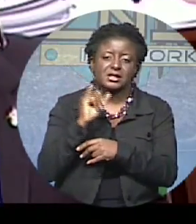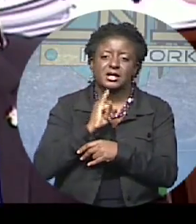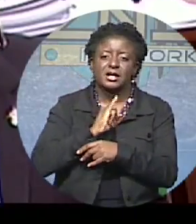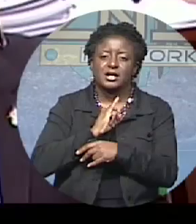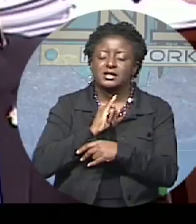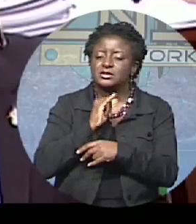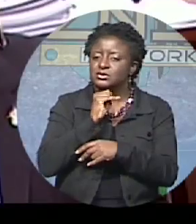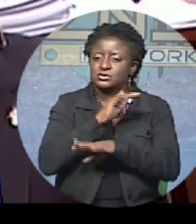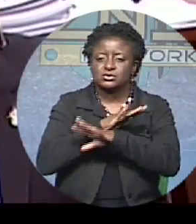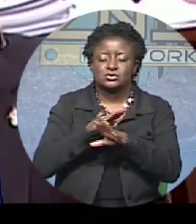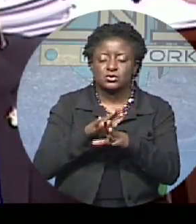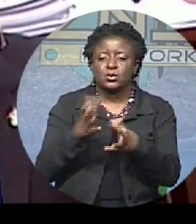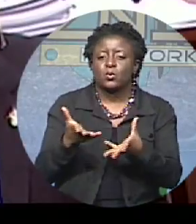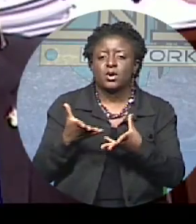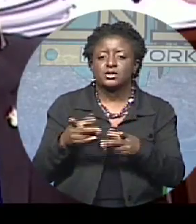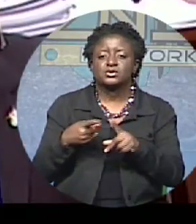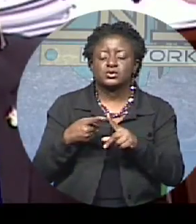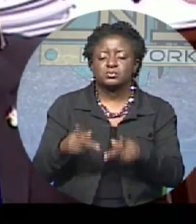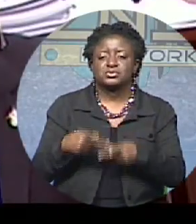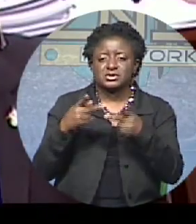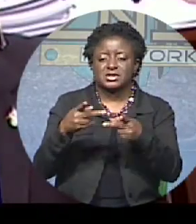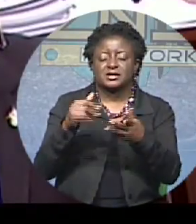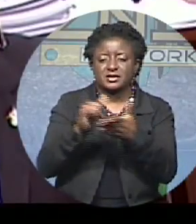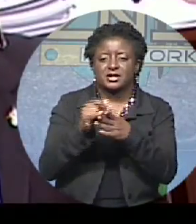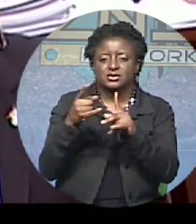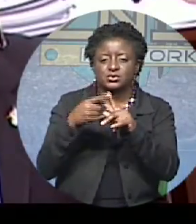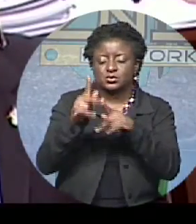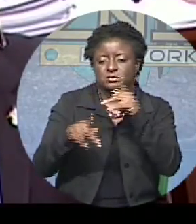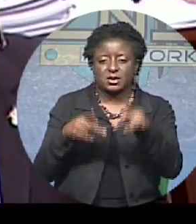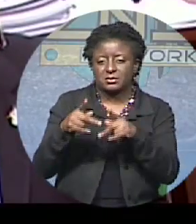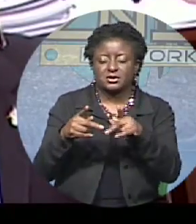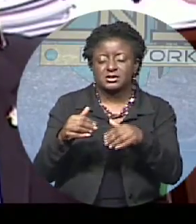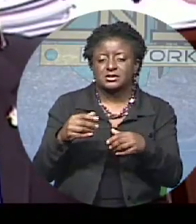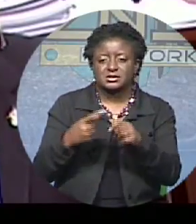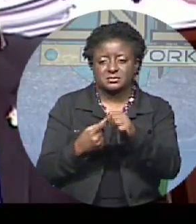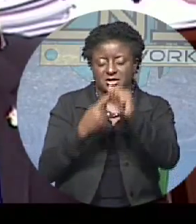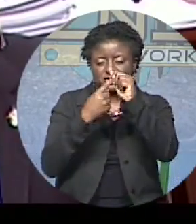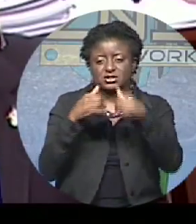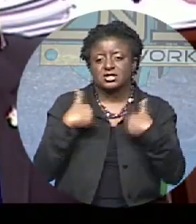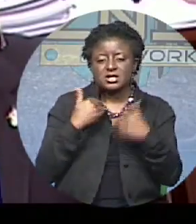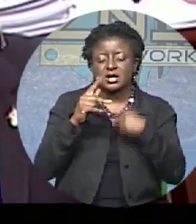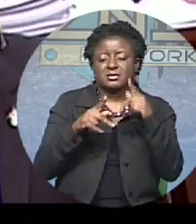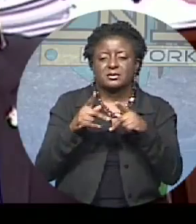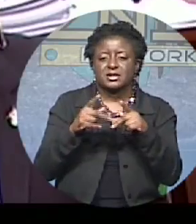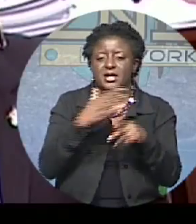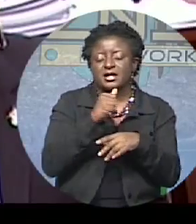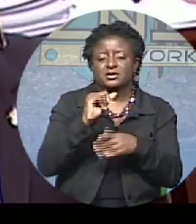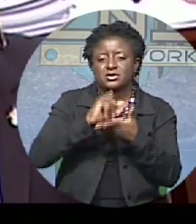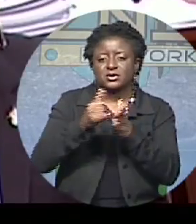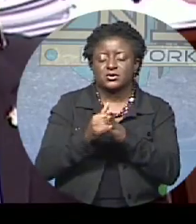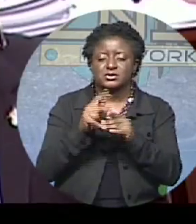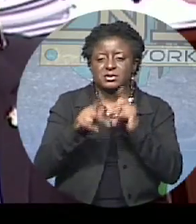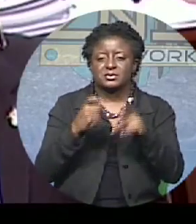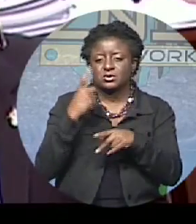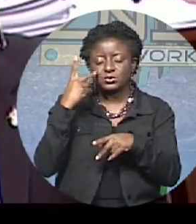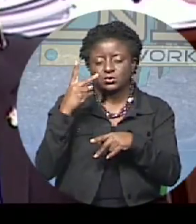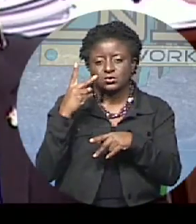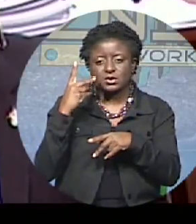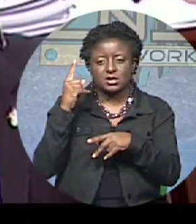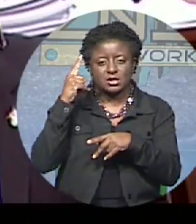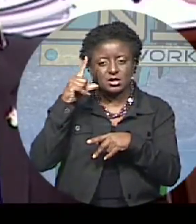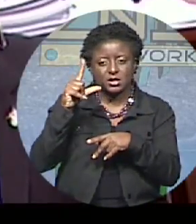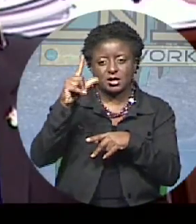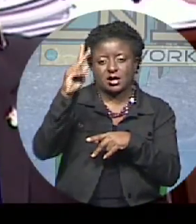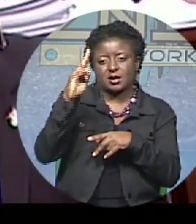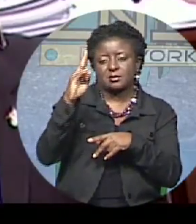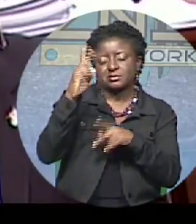public, especially to our young people, and especially to those people who look up to us, and me in particular, in this